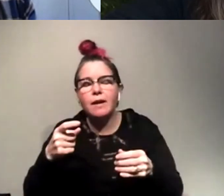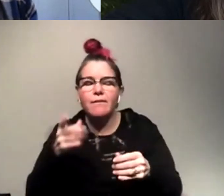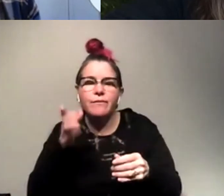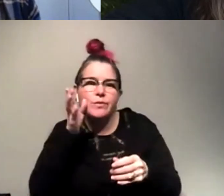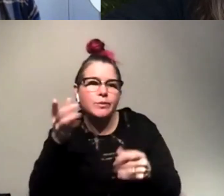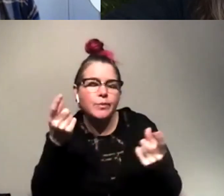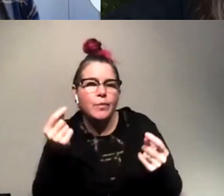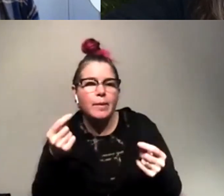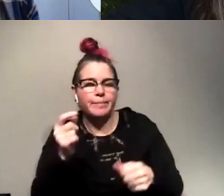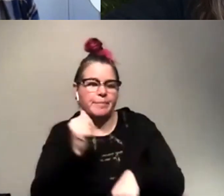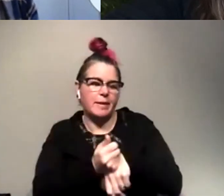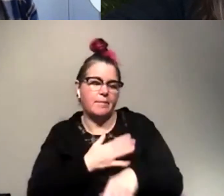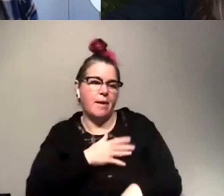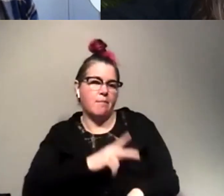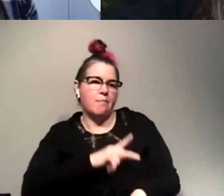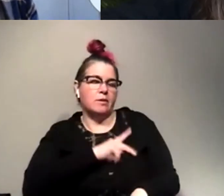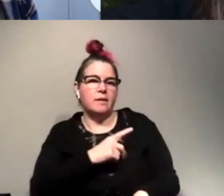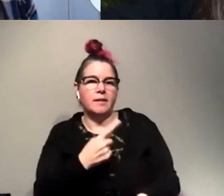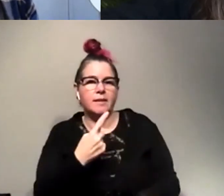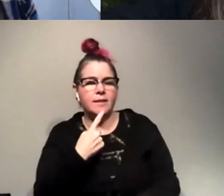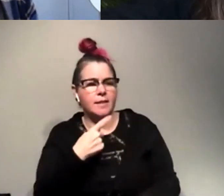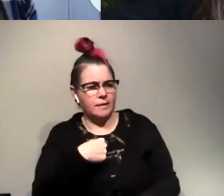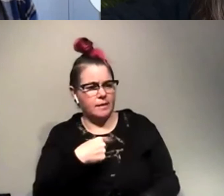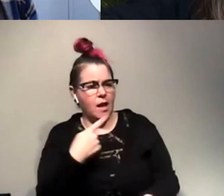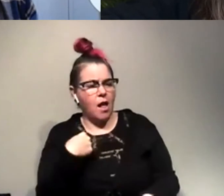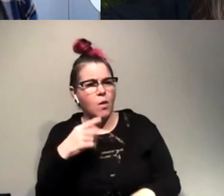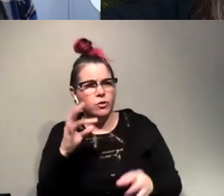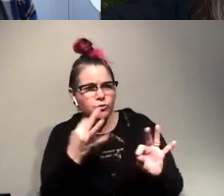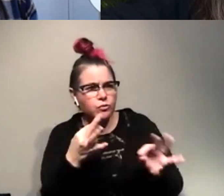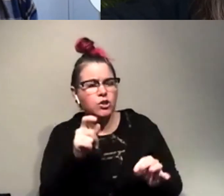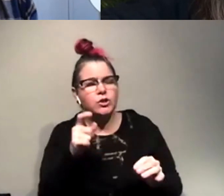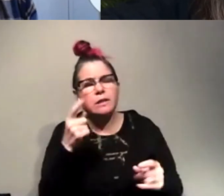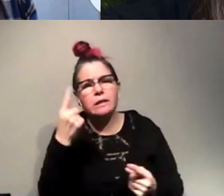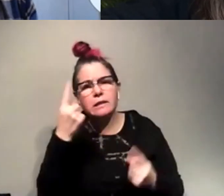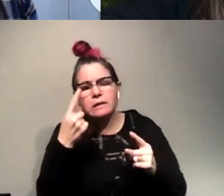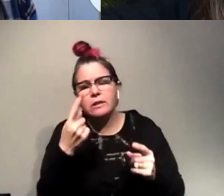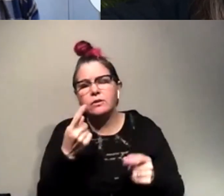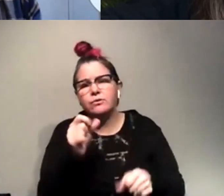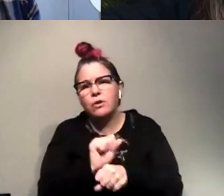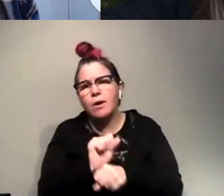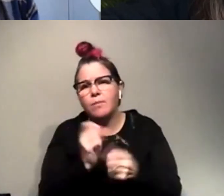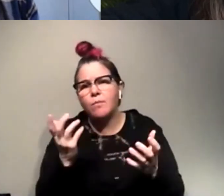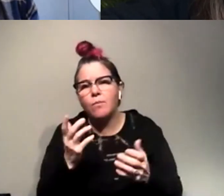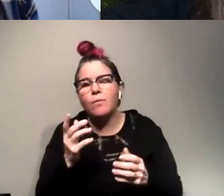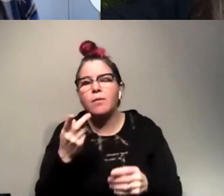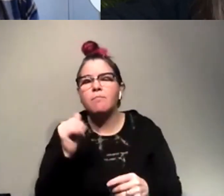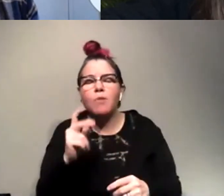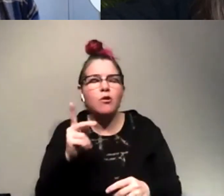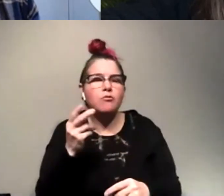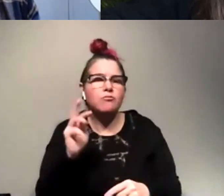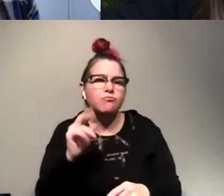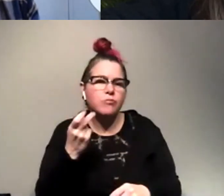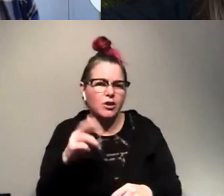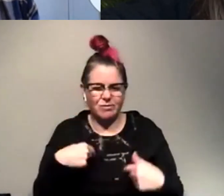my personality, it said because I was always distracted, I should consider, you know, maybe being a park ranger, which I didn't want to